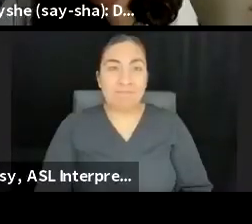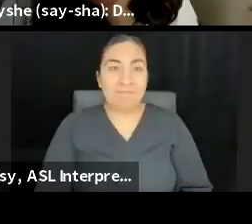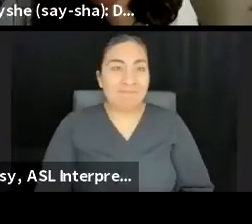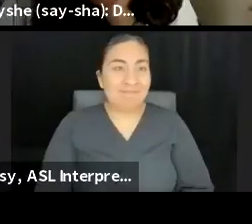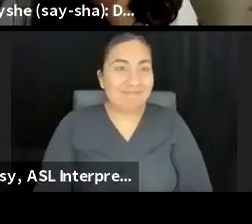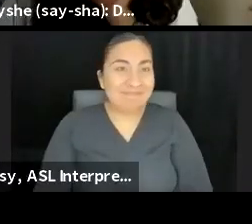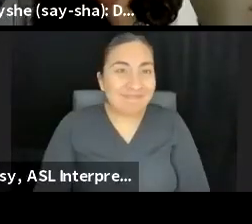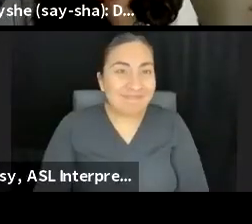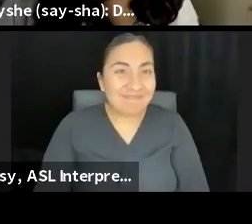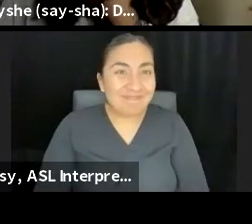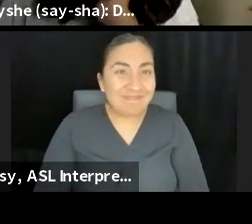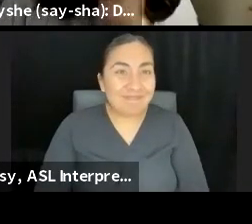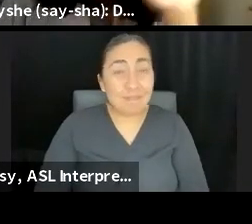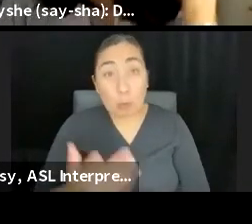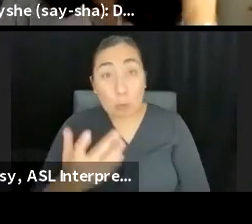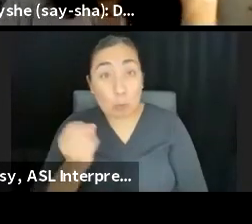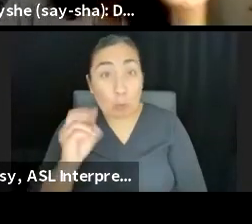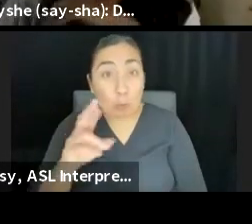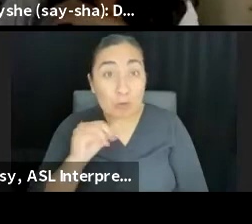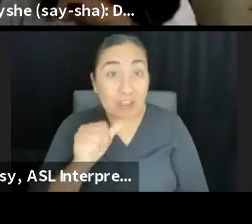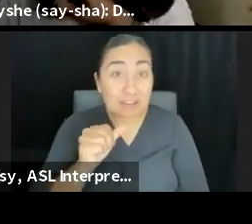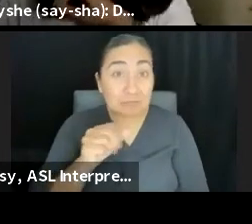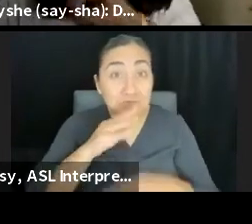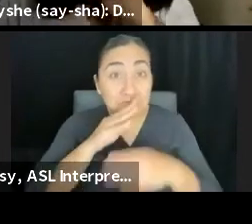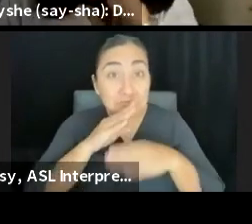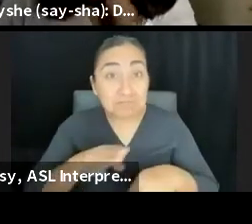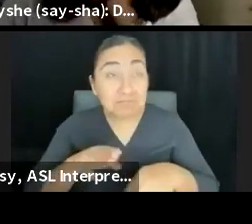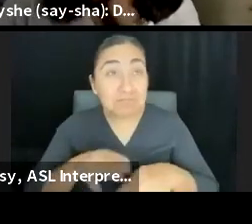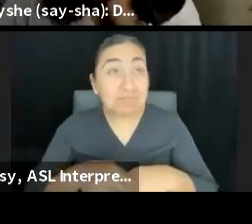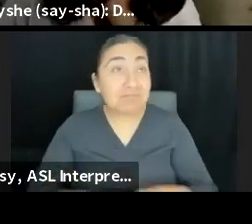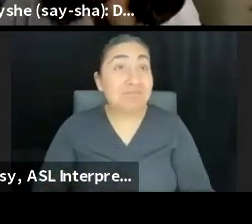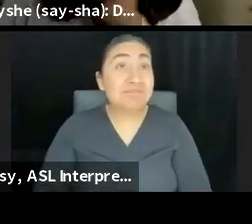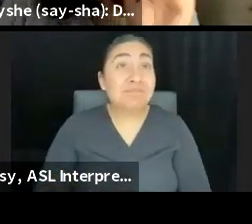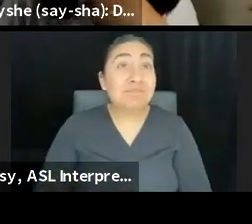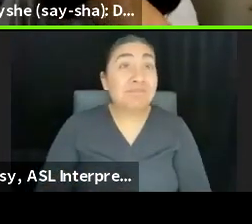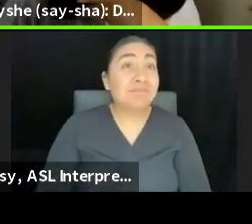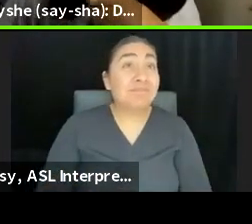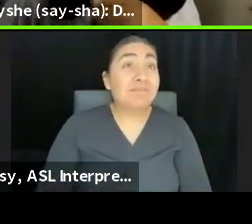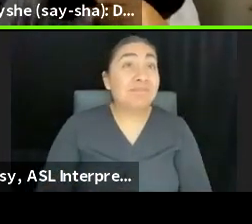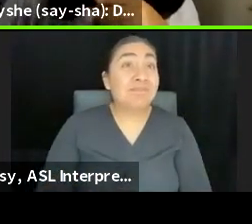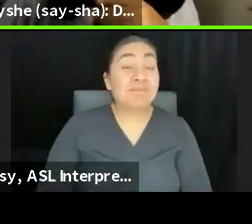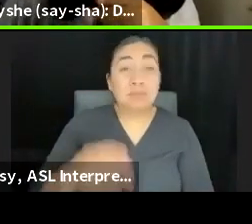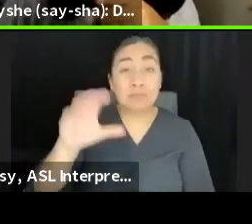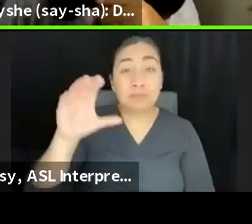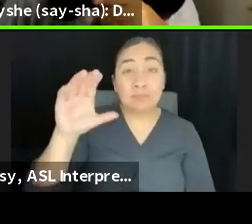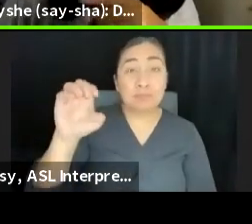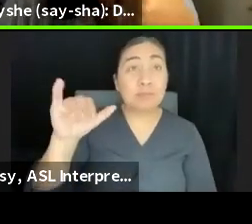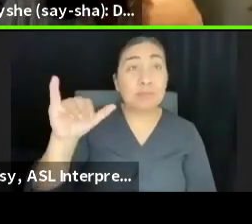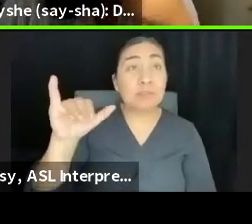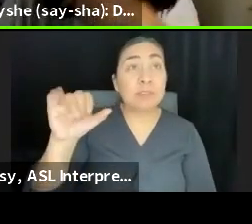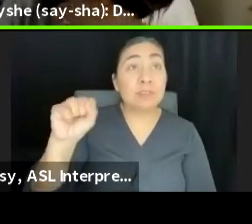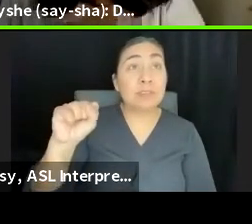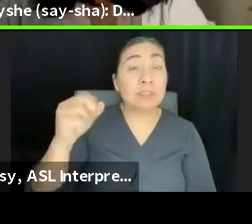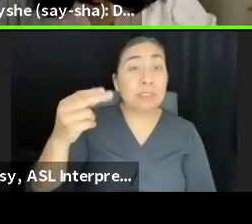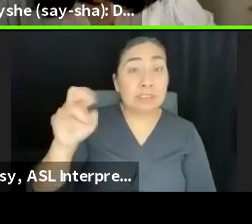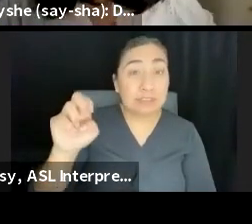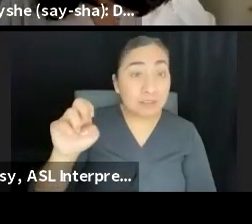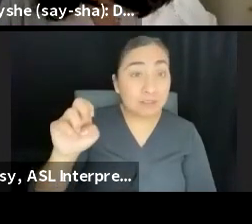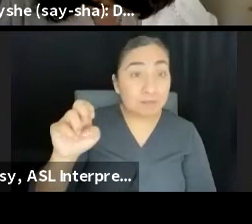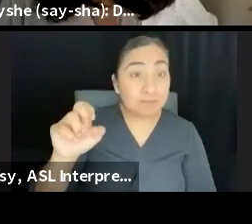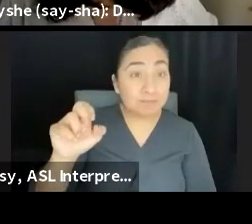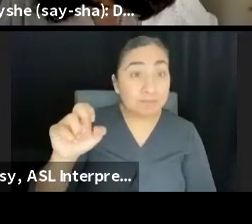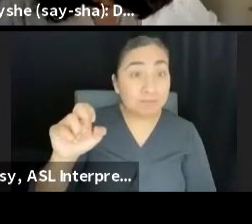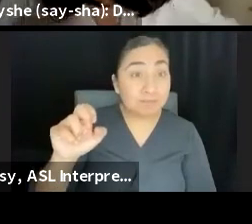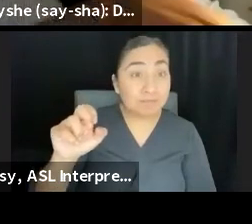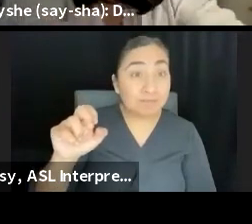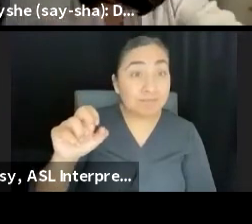A lot of thinking, or not. Yeah, Ceyshe, go for it. Kenny, you want? Okay. Ceyshe, I think